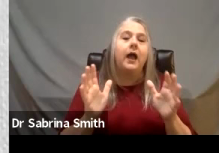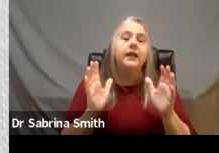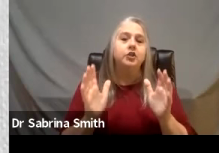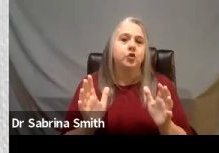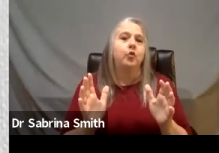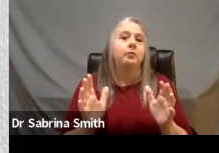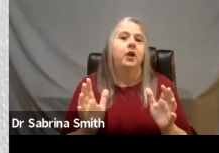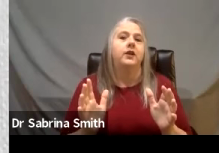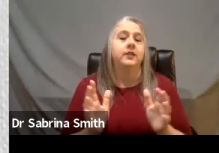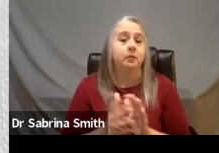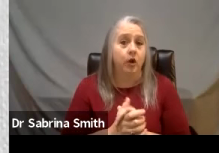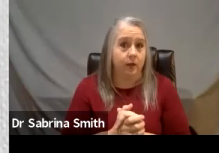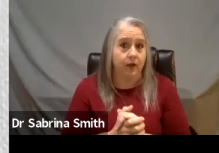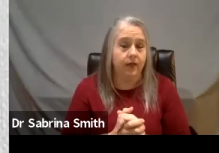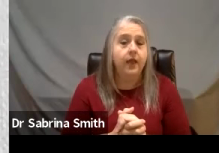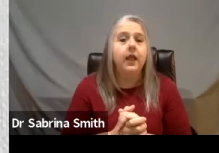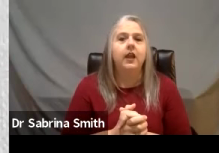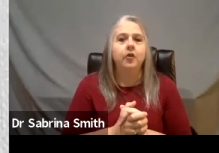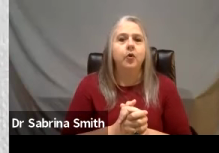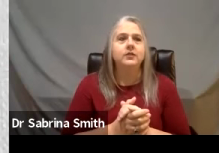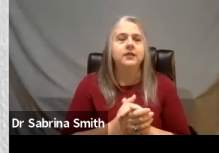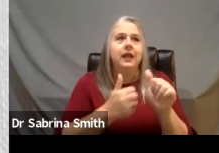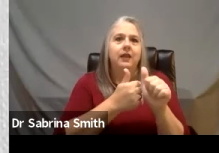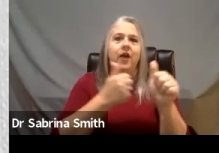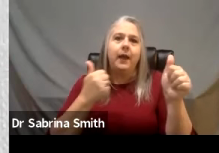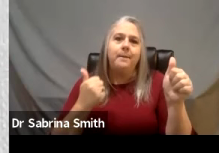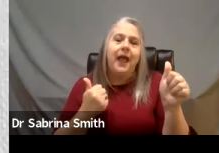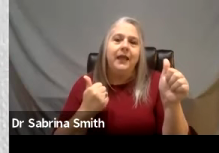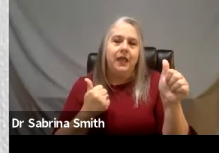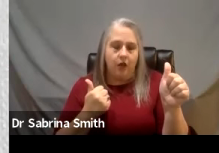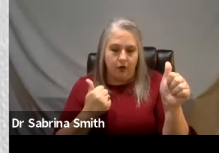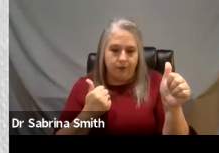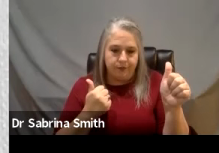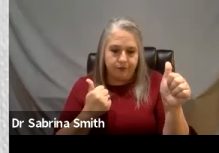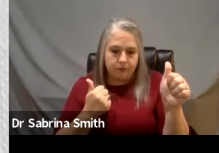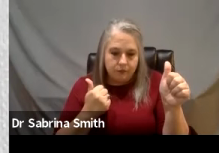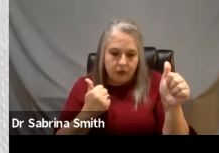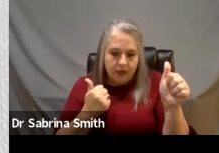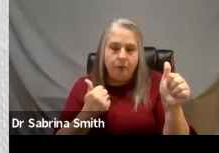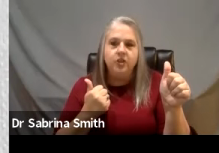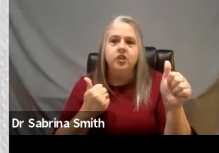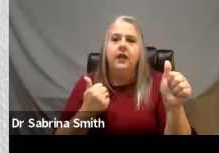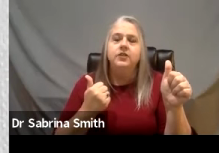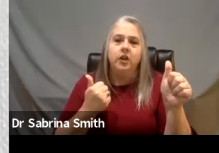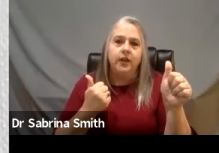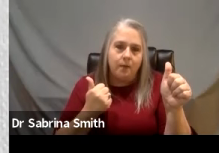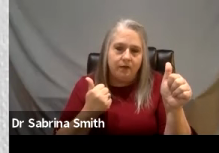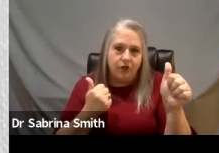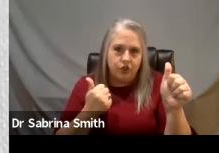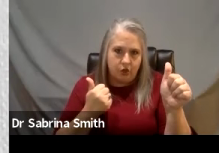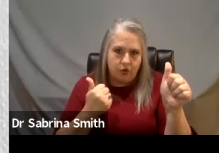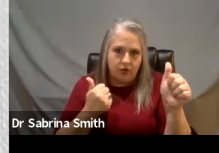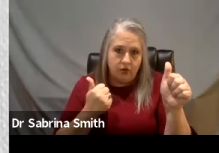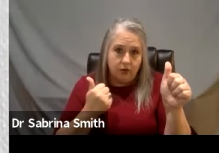how I control the product that I'm working with. In other words, if I'm back here and the punchline is starting to come up